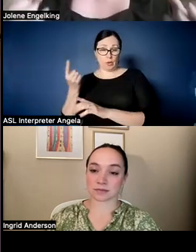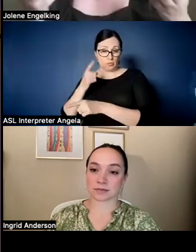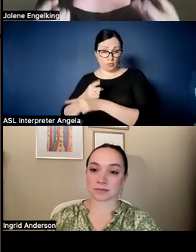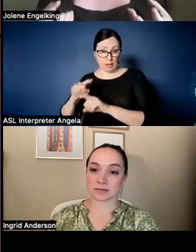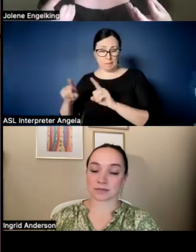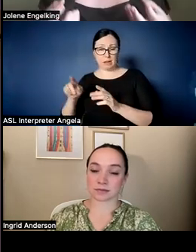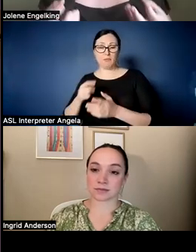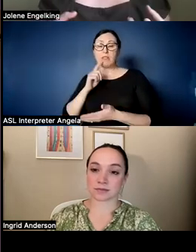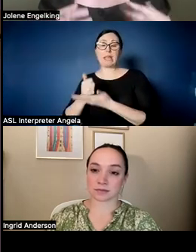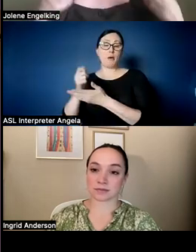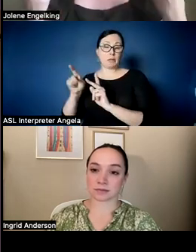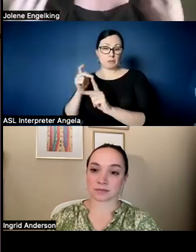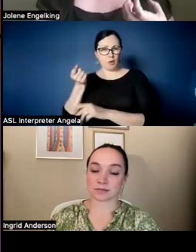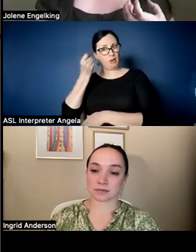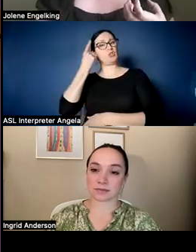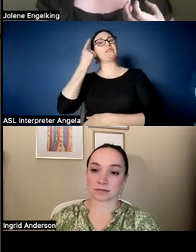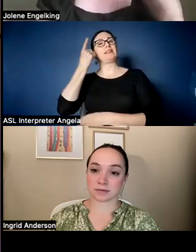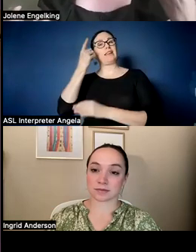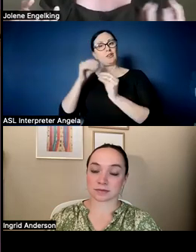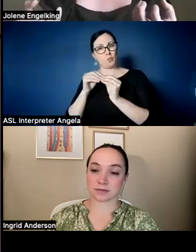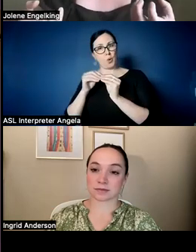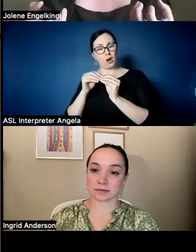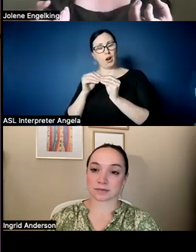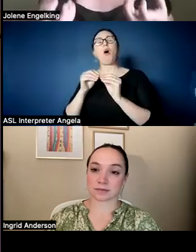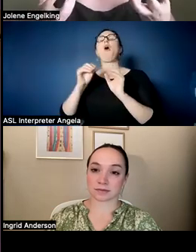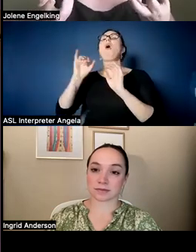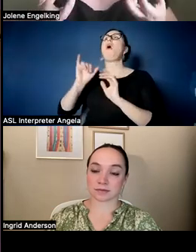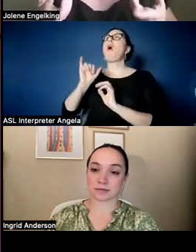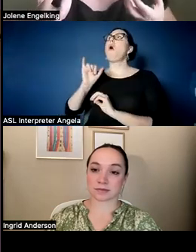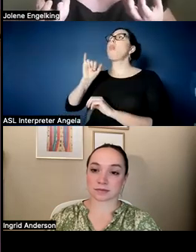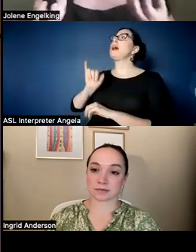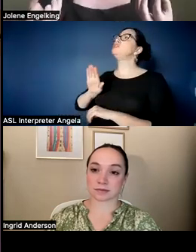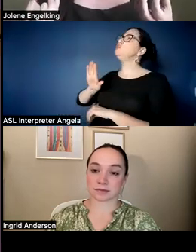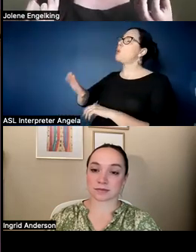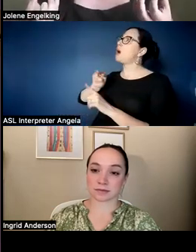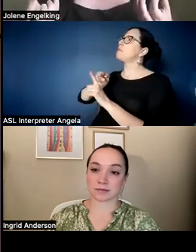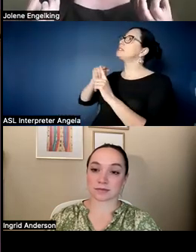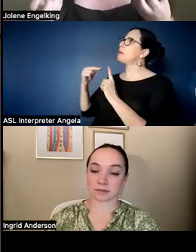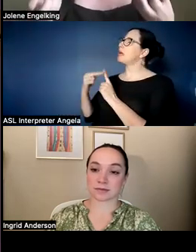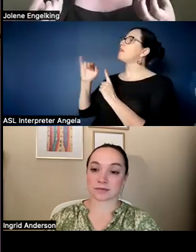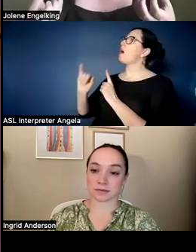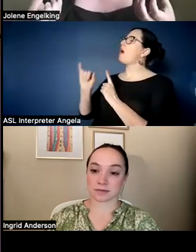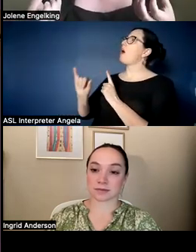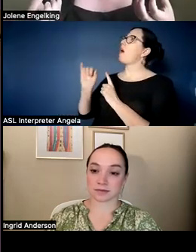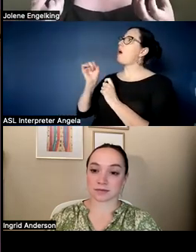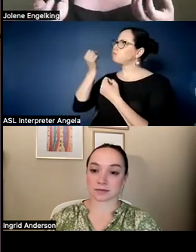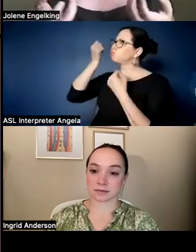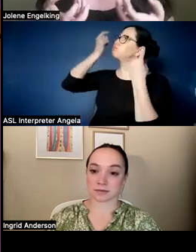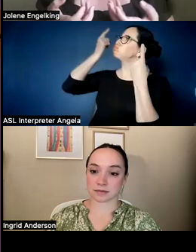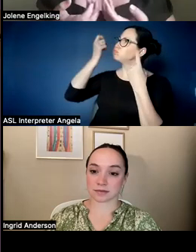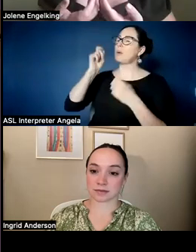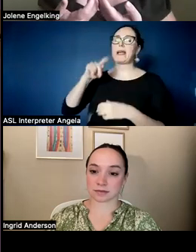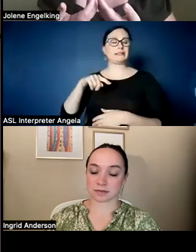which can then help us be like, okay, so this is where you're coming from. This is where I'm coming from. These are those constraints that are making it a little bit difficult.